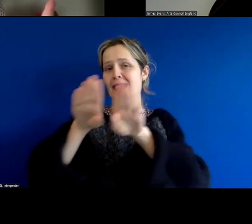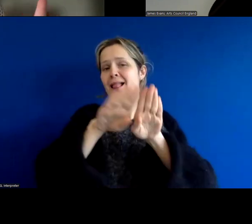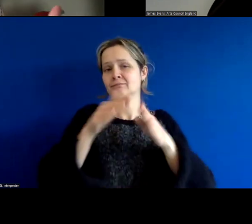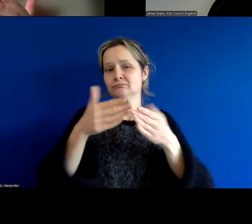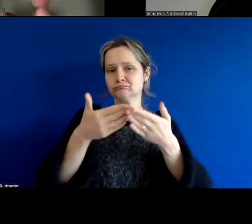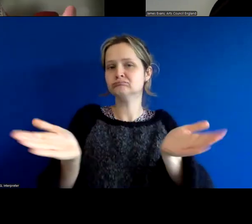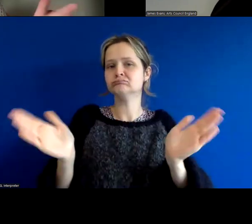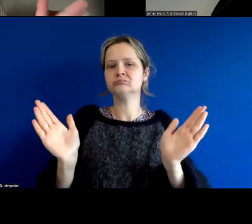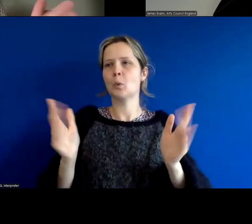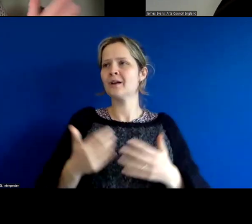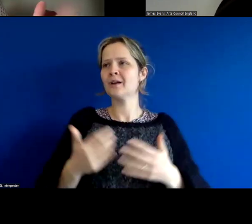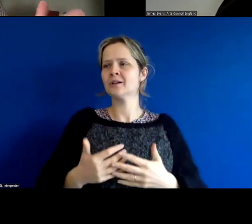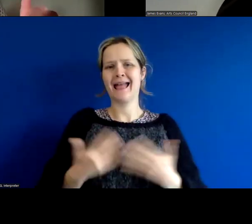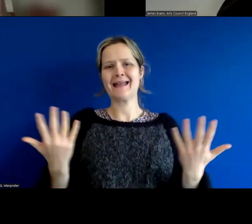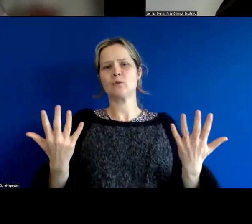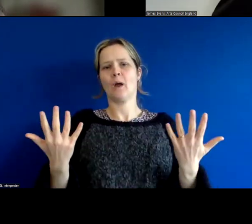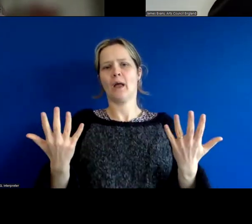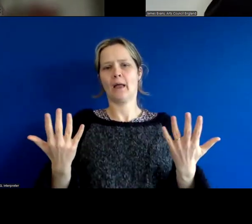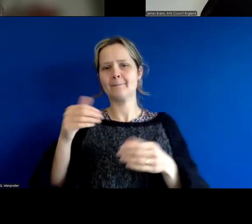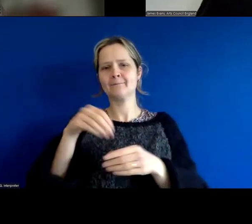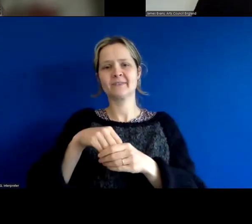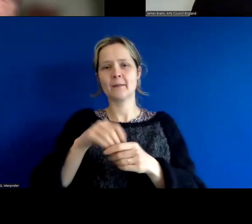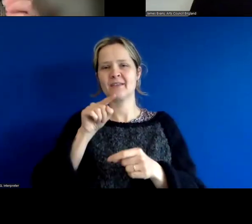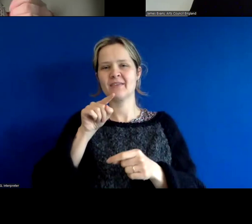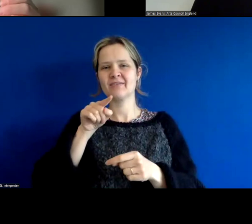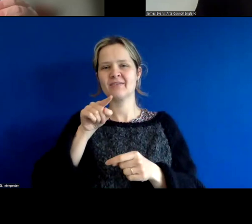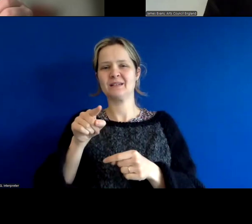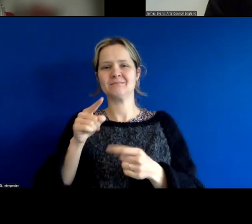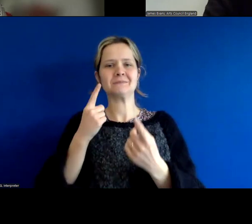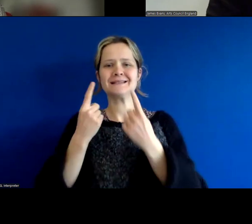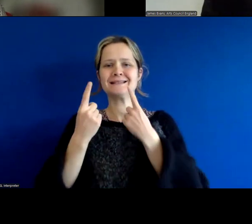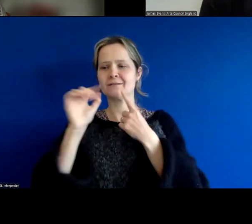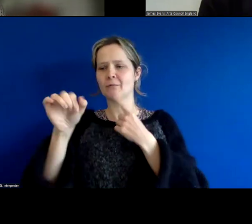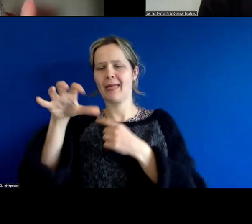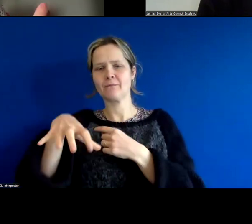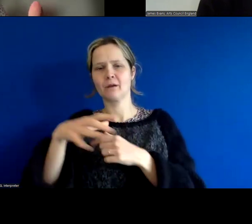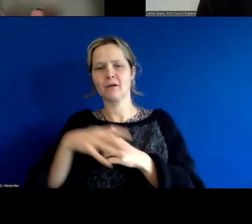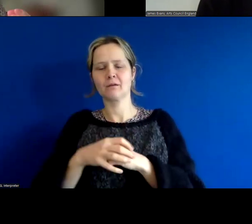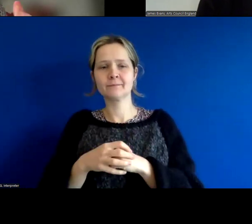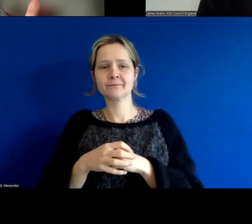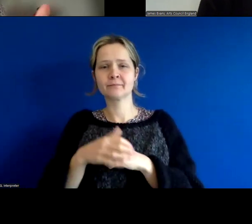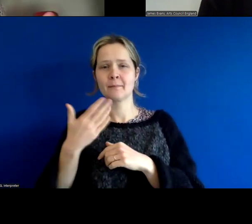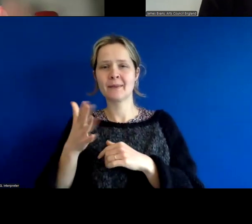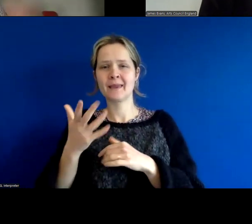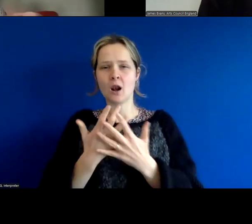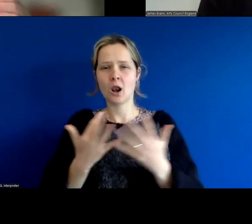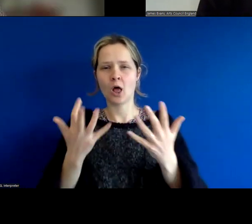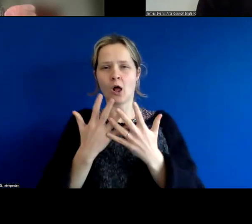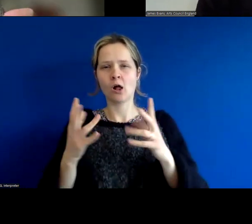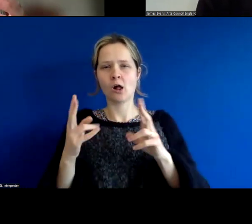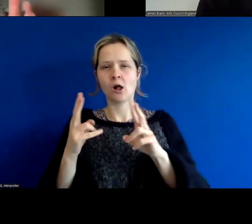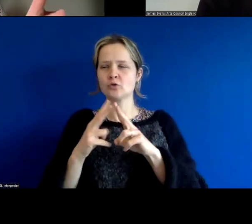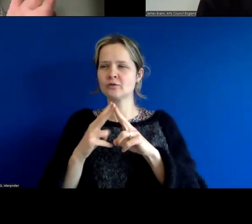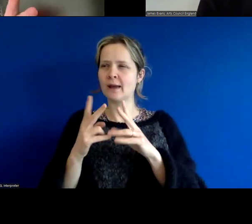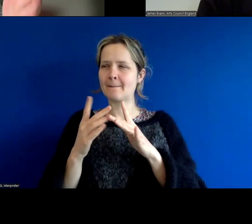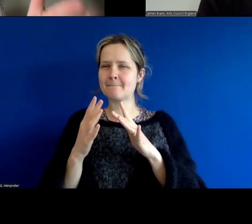whatever place you are in, there will be data populated around your places. We've already had lots of kind of contact from people saying, oh, I've got a